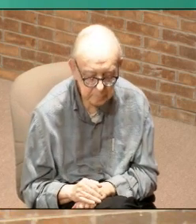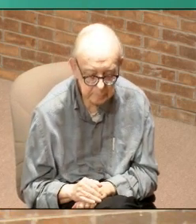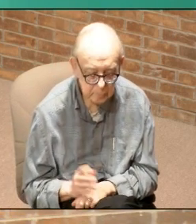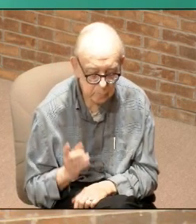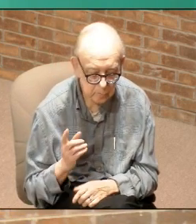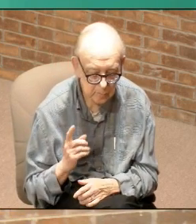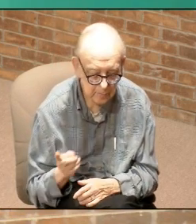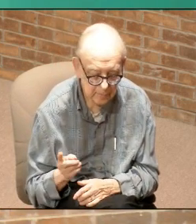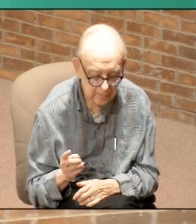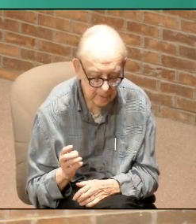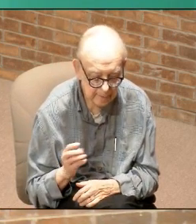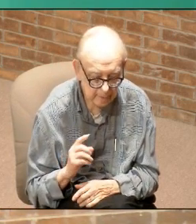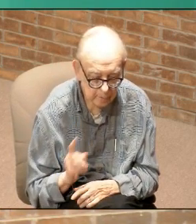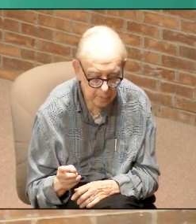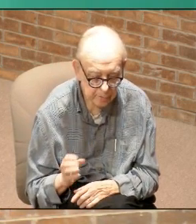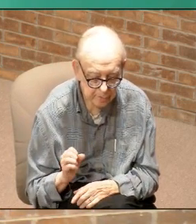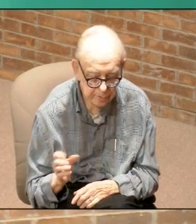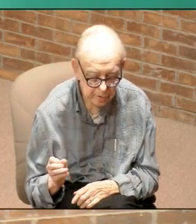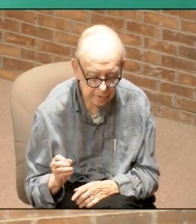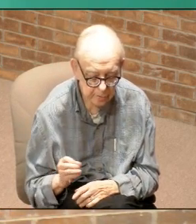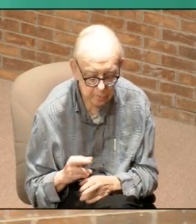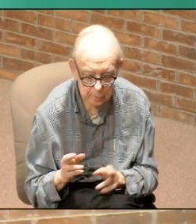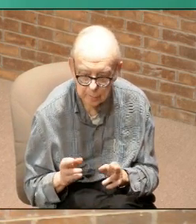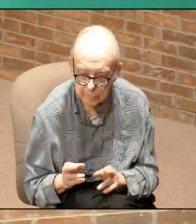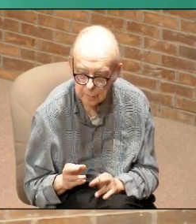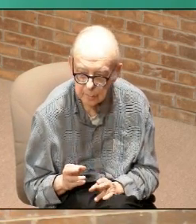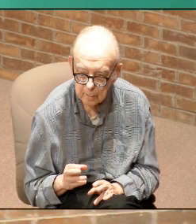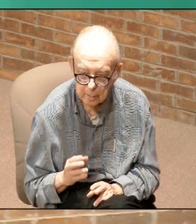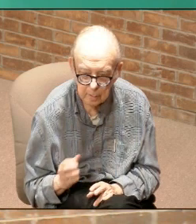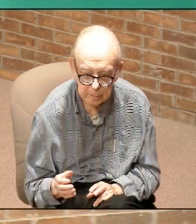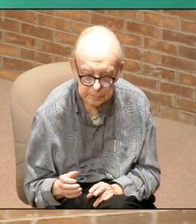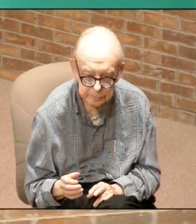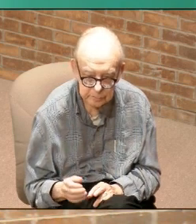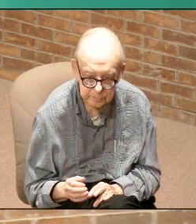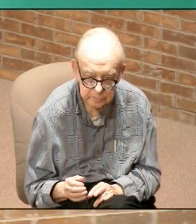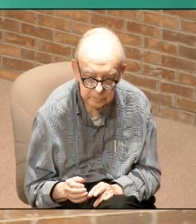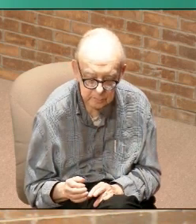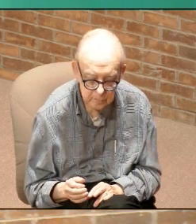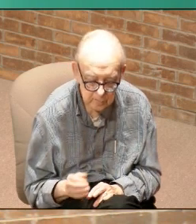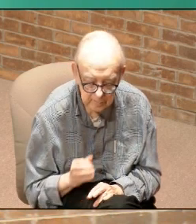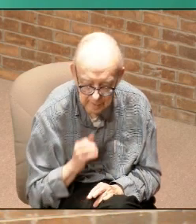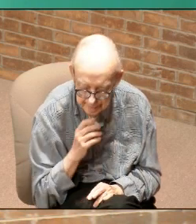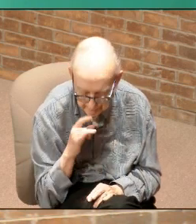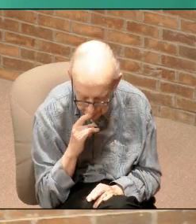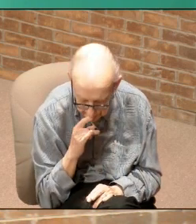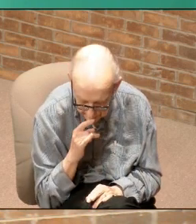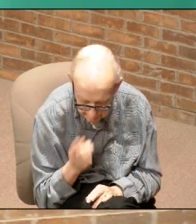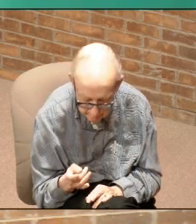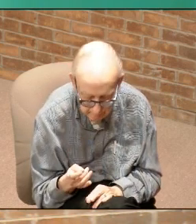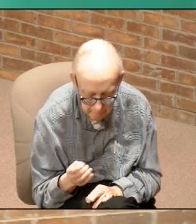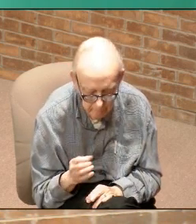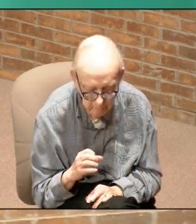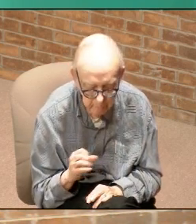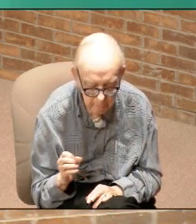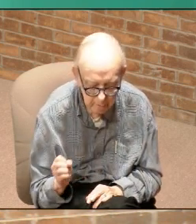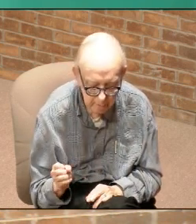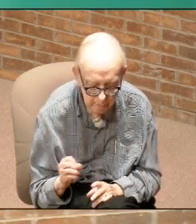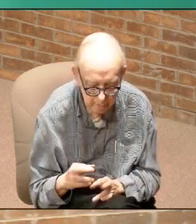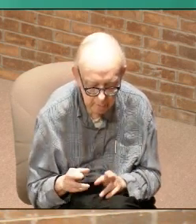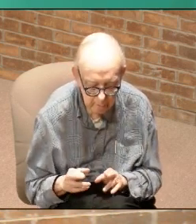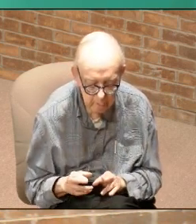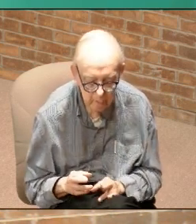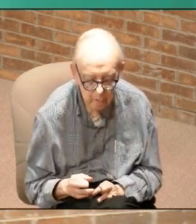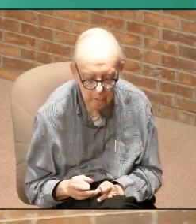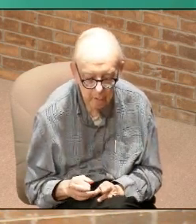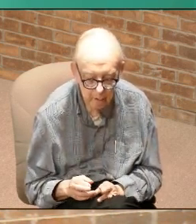i went to the sunny school rooms and um there wasn't any kids so they didn't need the sunny school rooms and the sunny